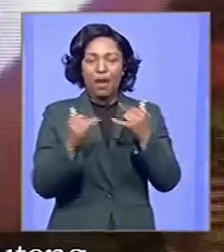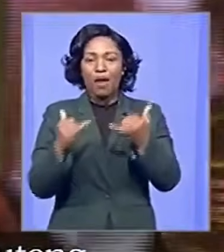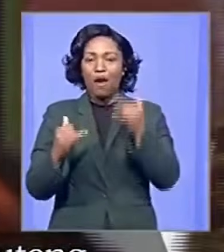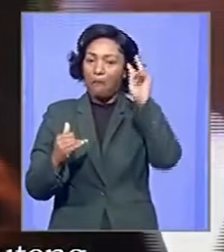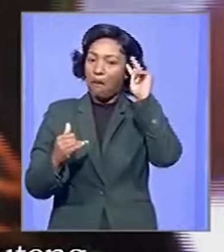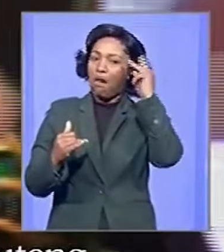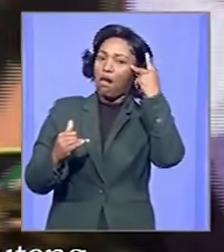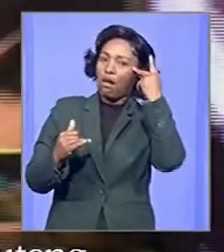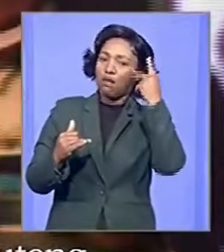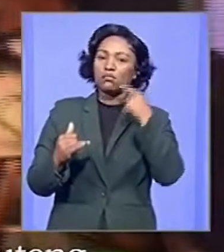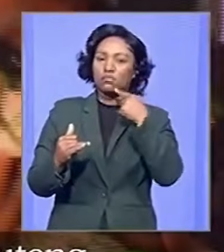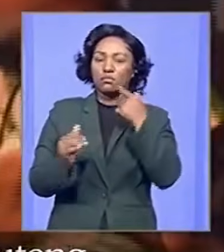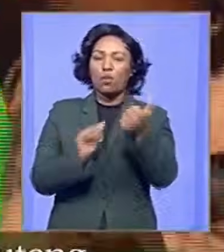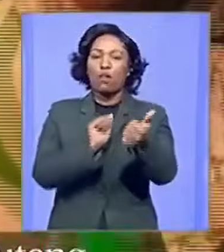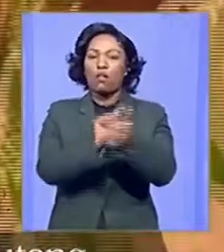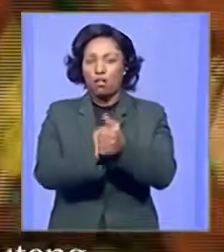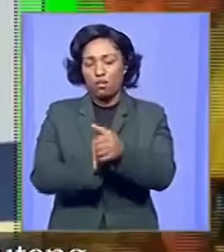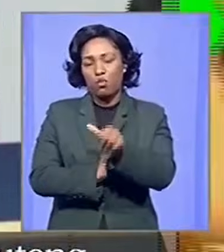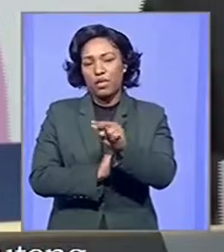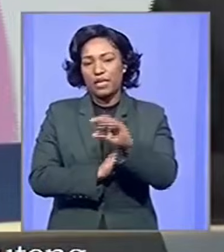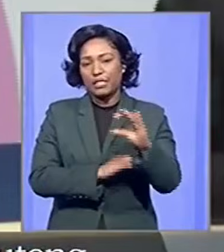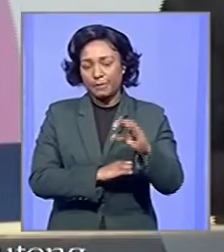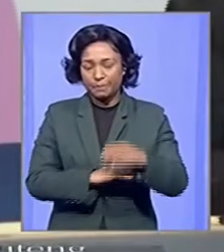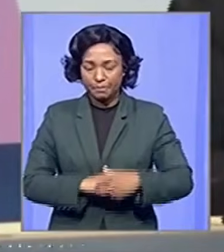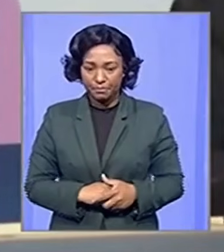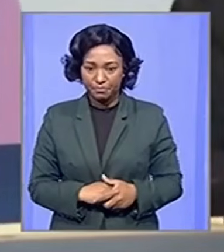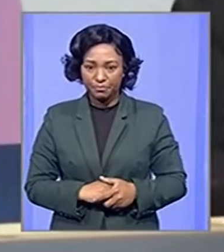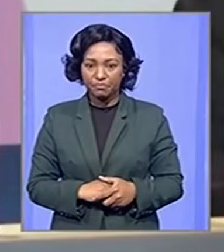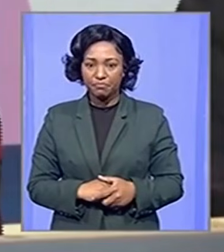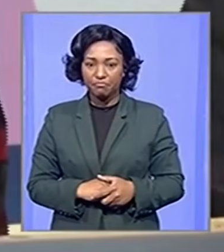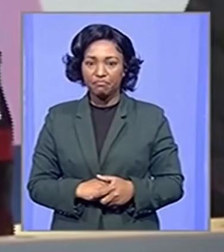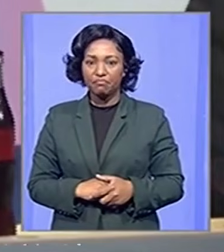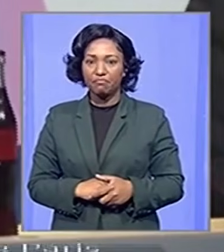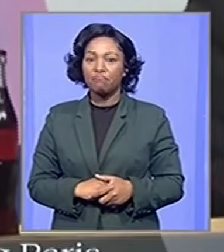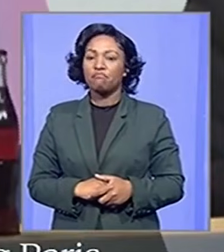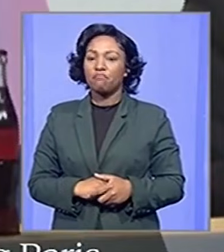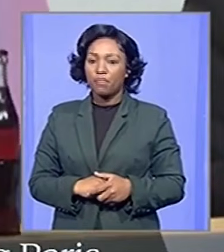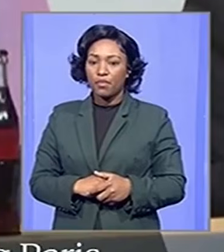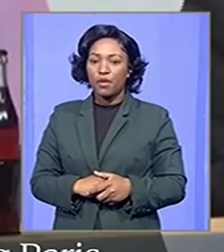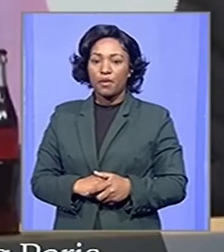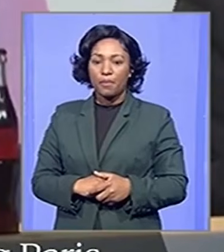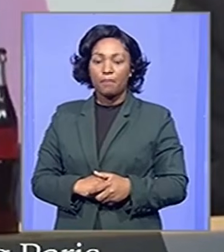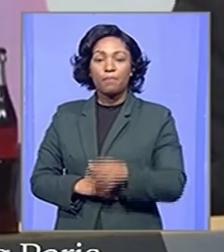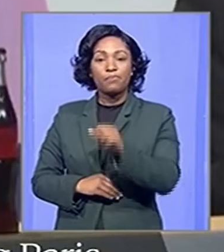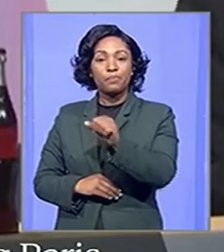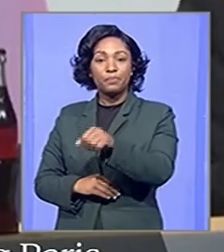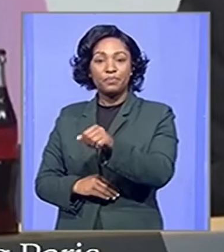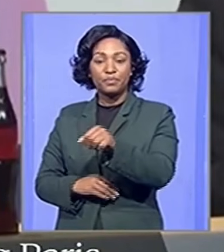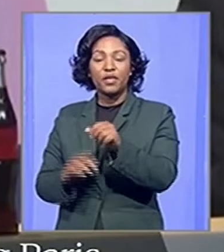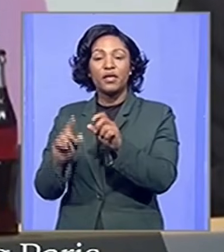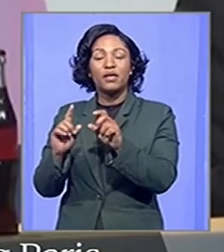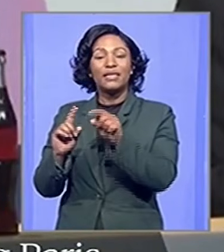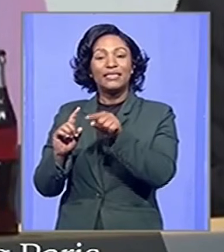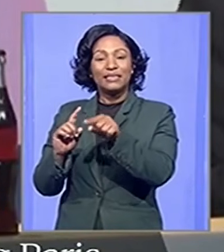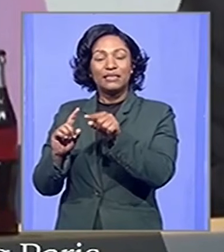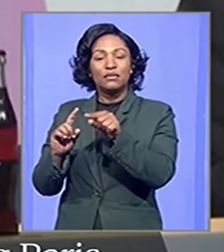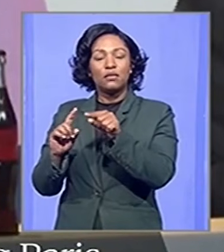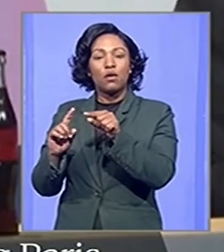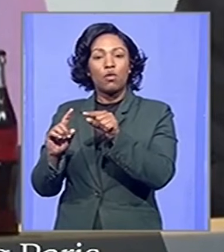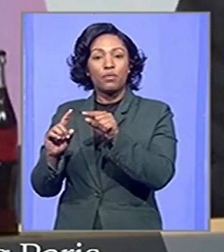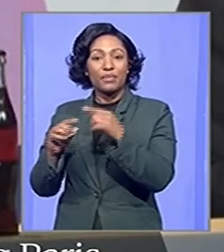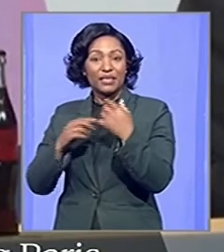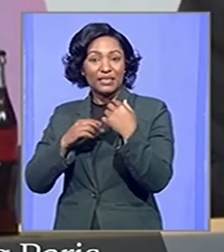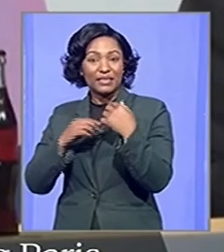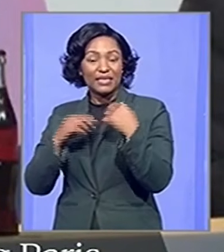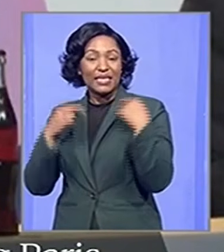le ANC. It's a balance to be found between a perfect security, which